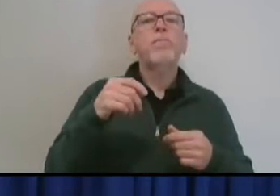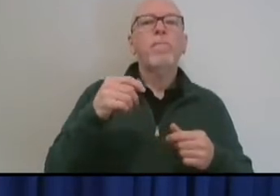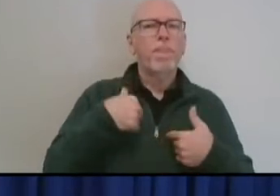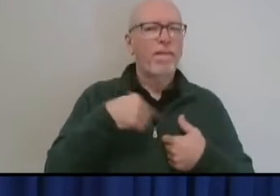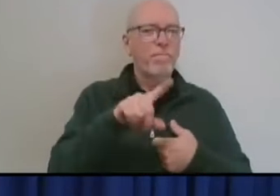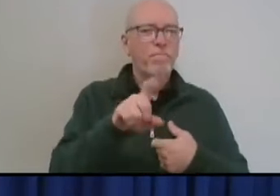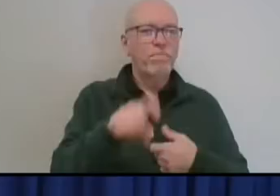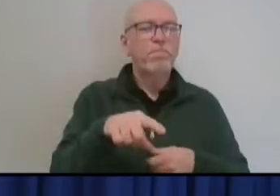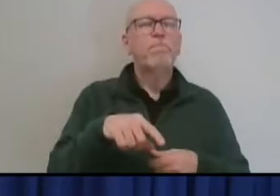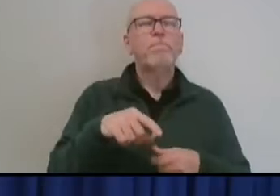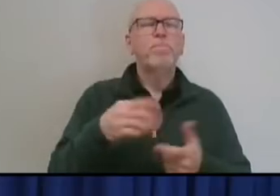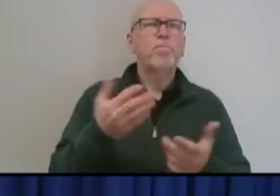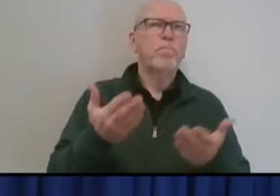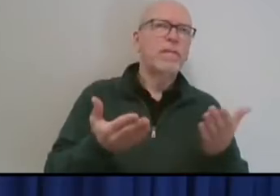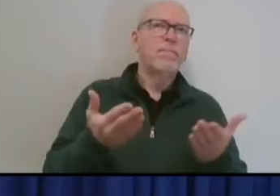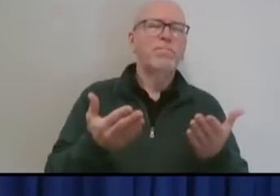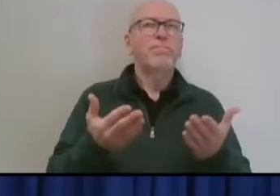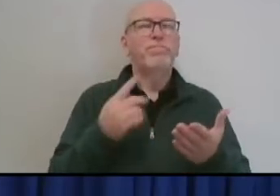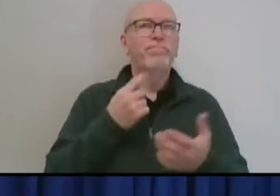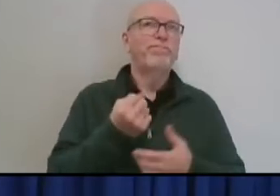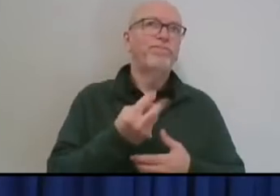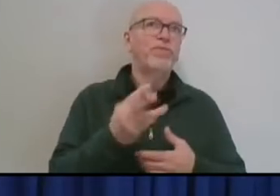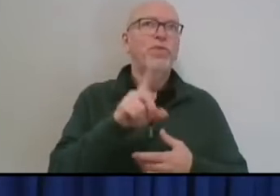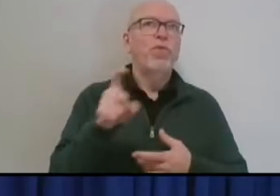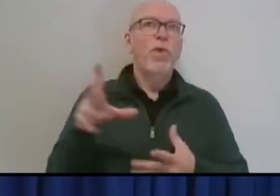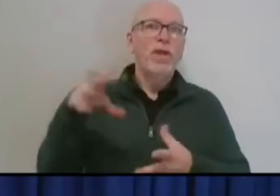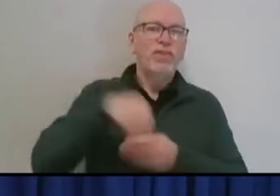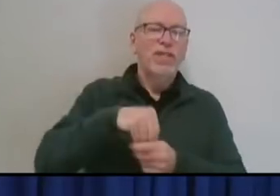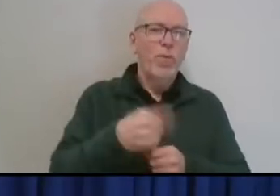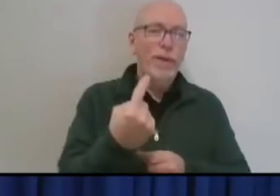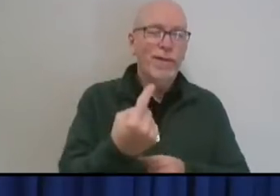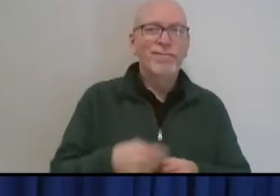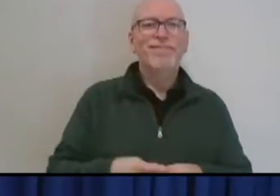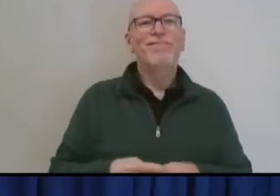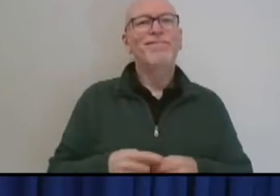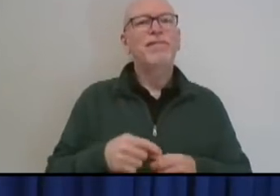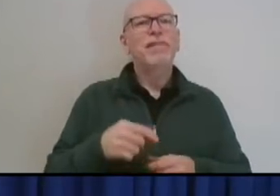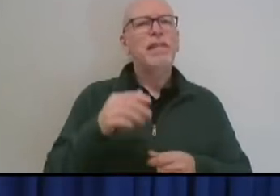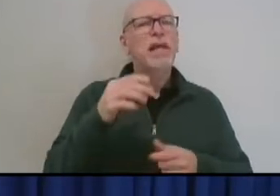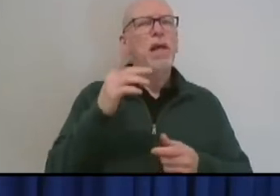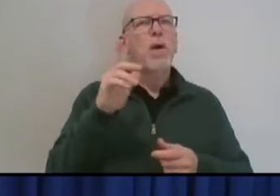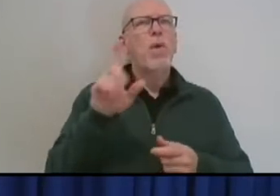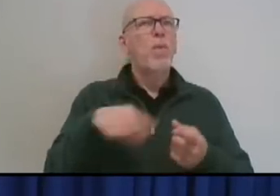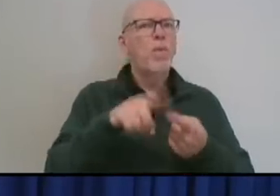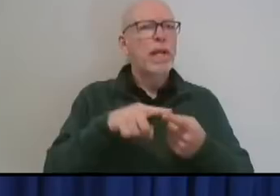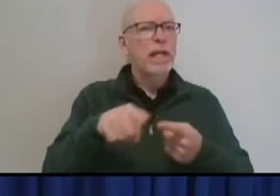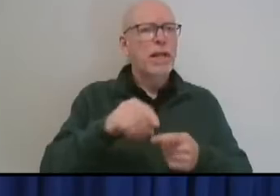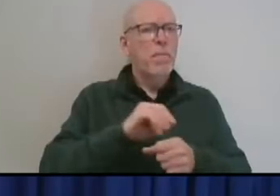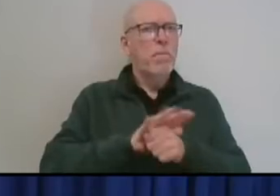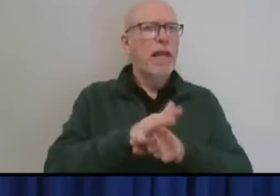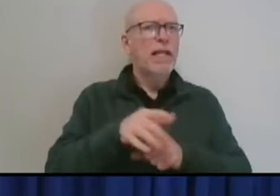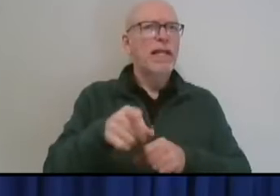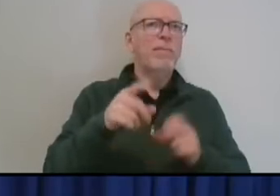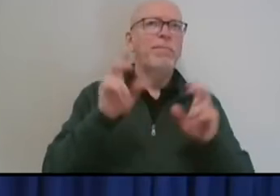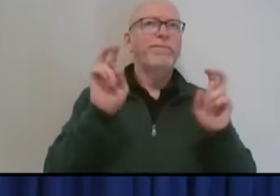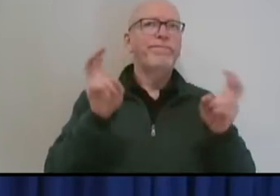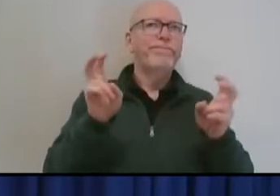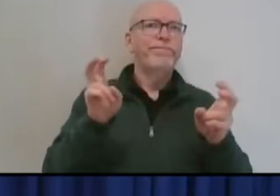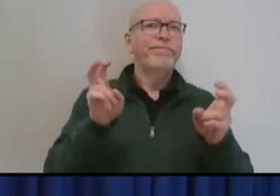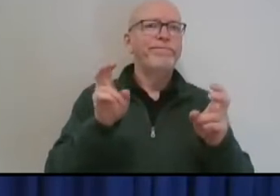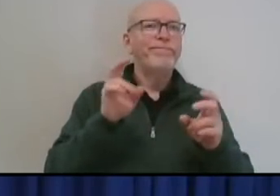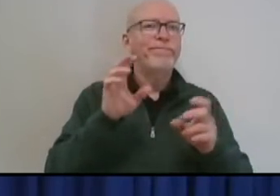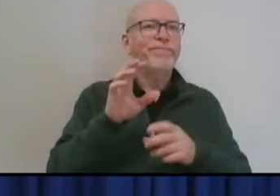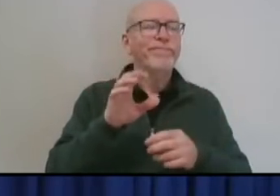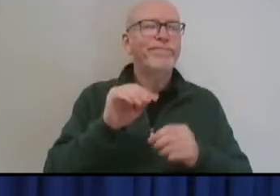question that is probably a few questions wrapped up into one. At what point is the pandemic more or less over